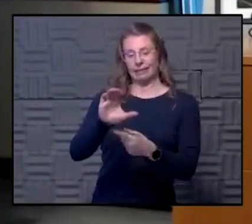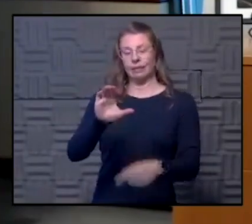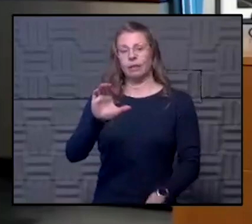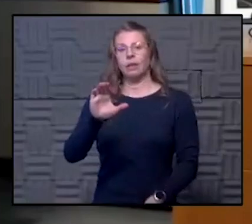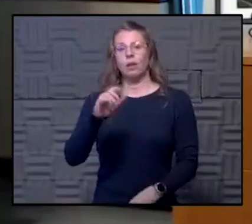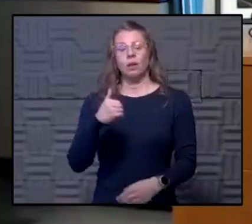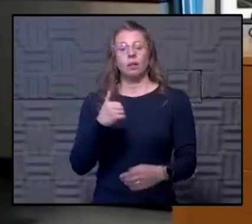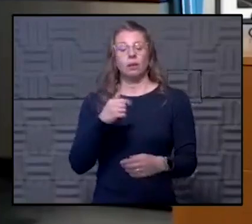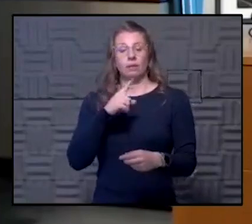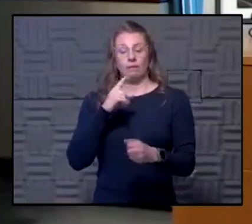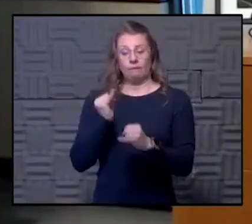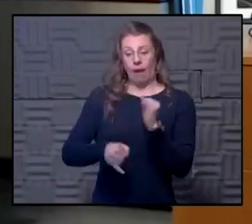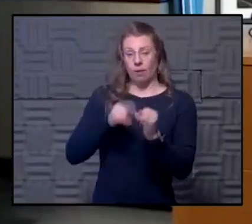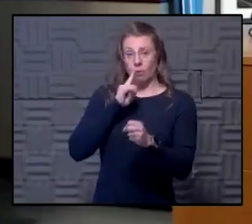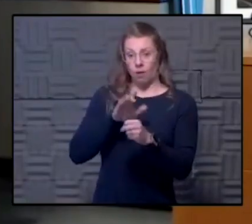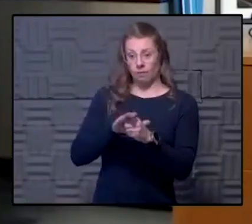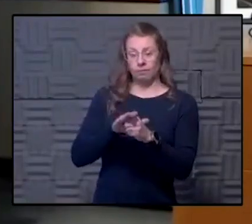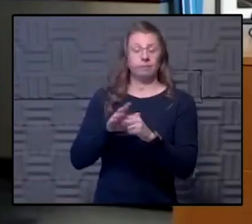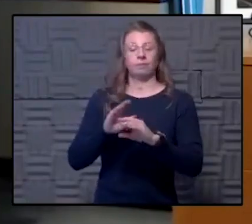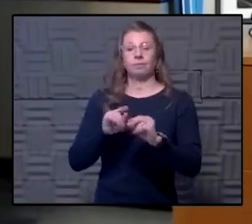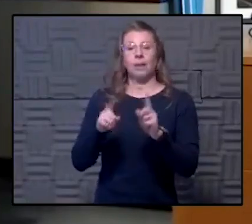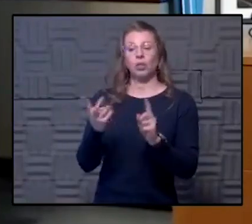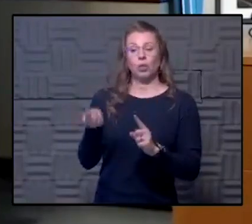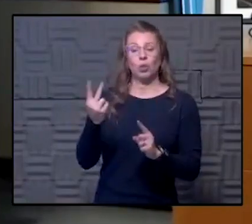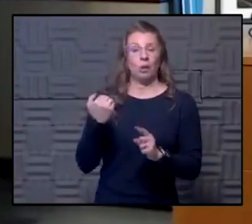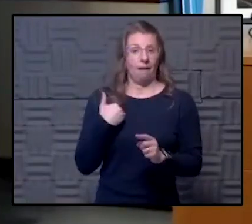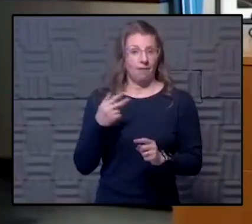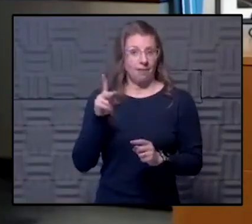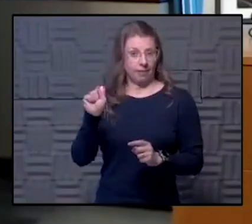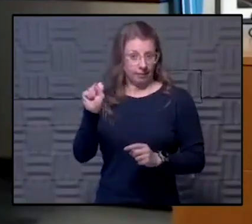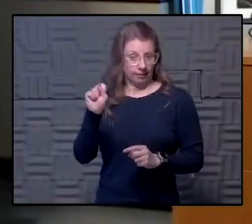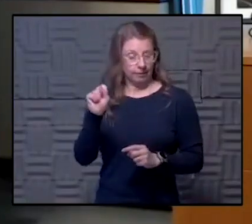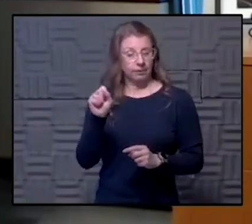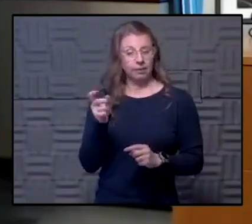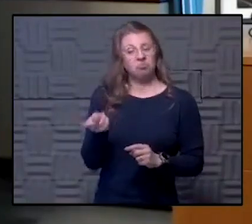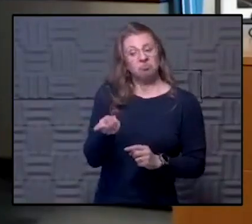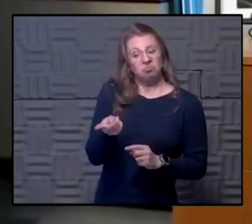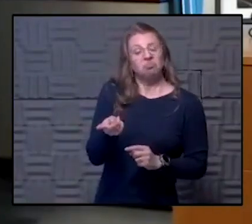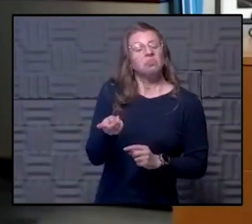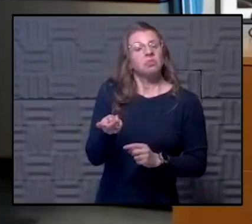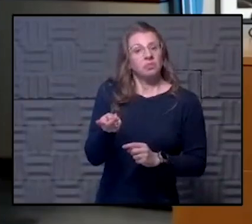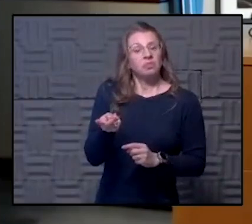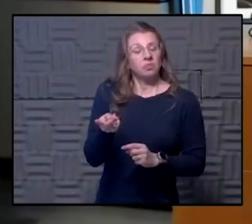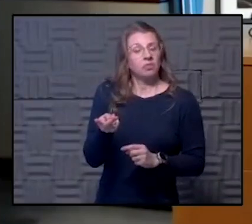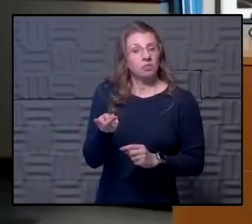have 2 federally qualified health centers in Kansas that have been